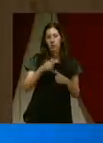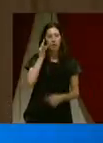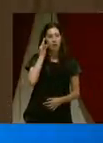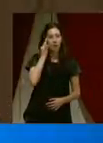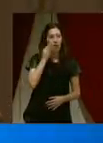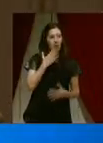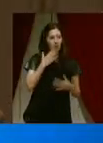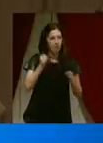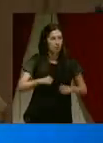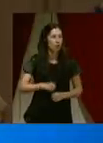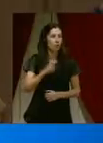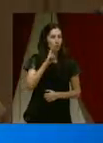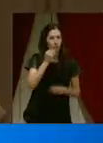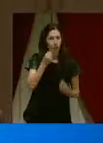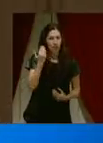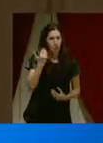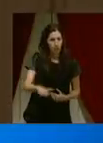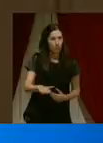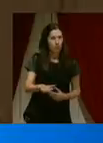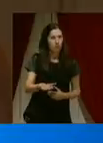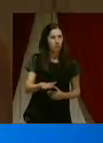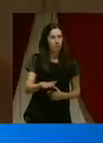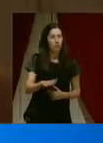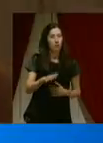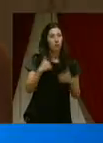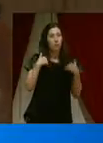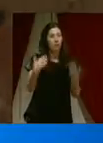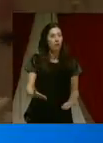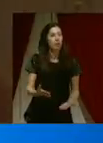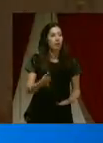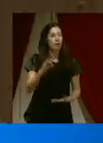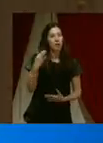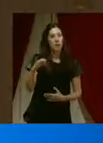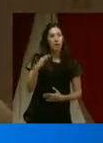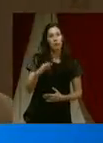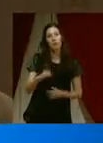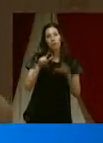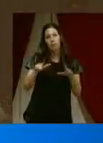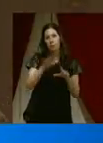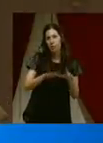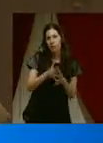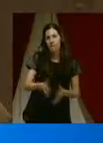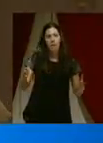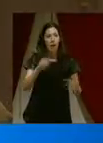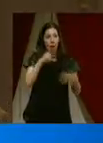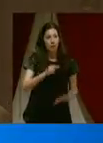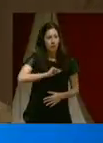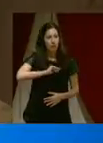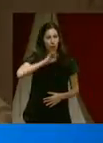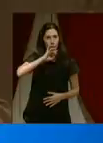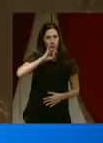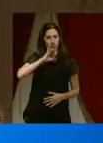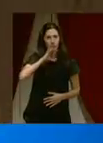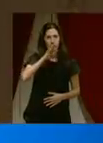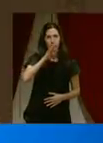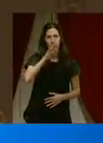taken into account because they exist. My aunt, for instance, is aged and she doesn't see well. We